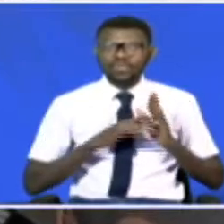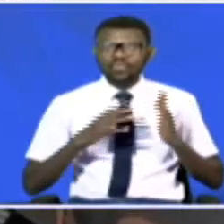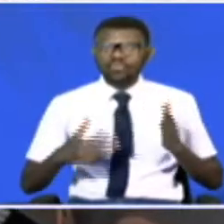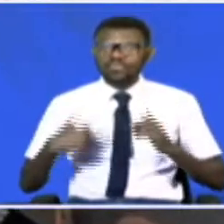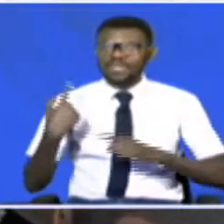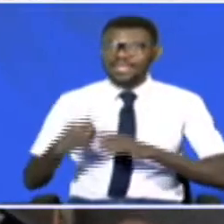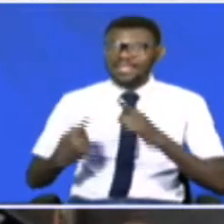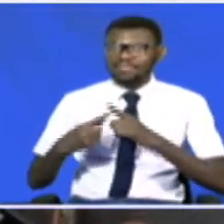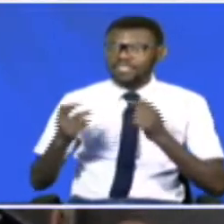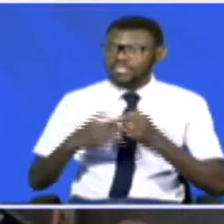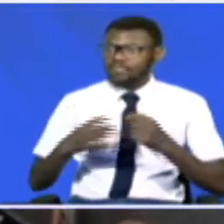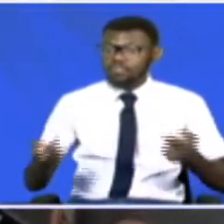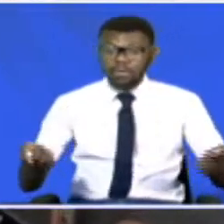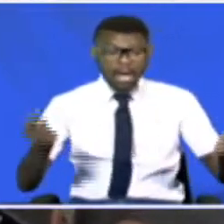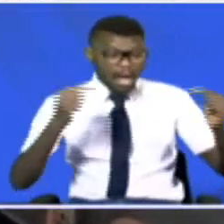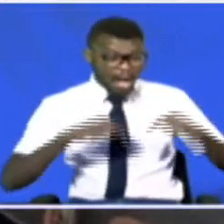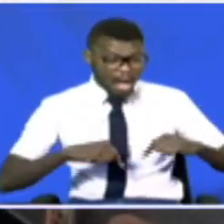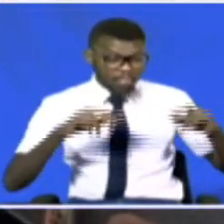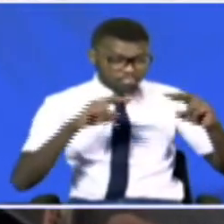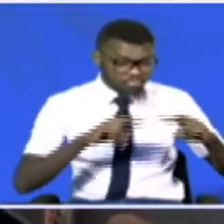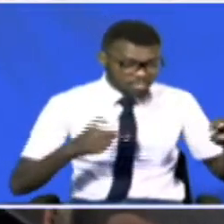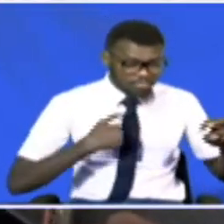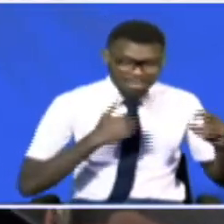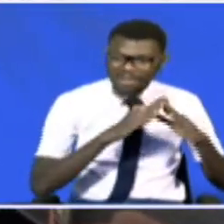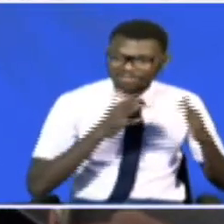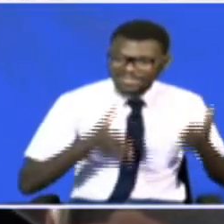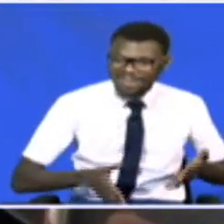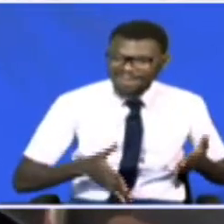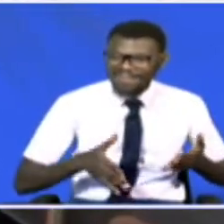7 years ago, they looked for me in this house. They couldn't find me.